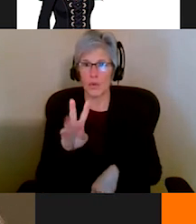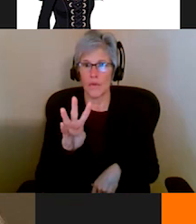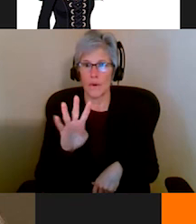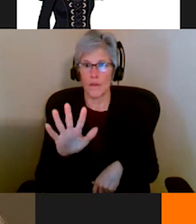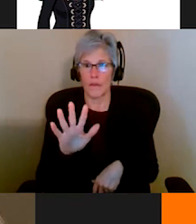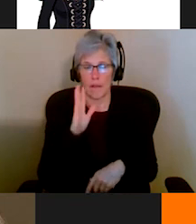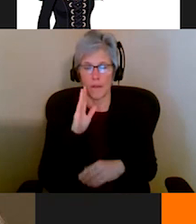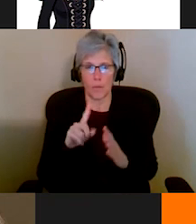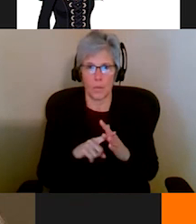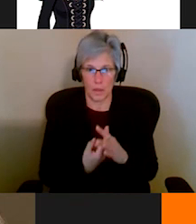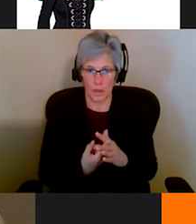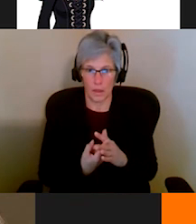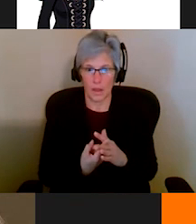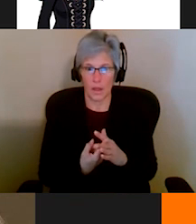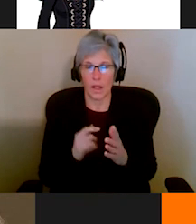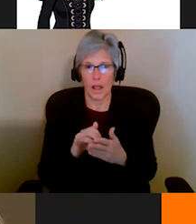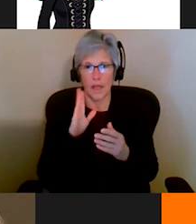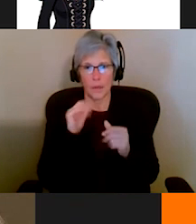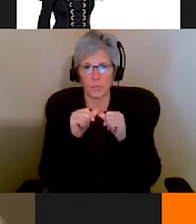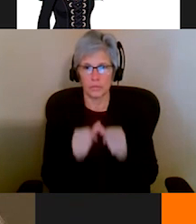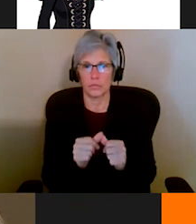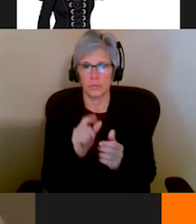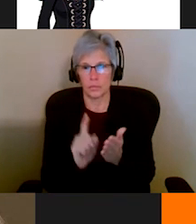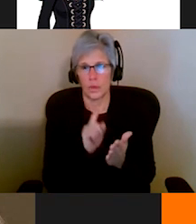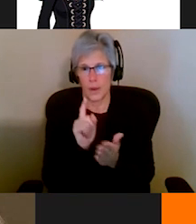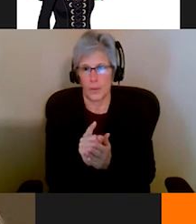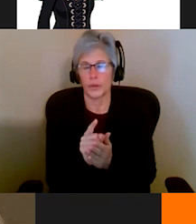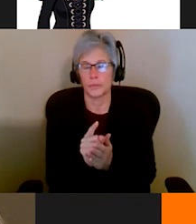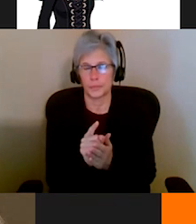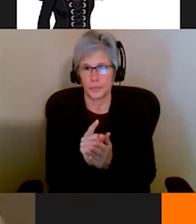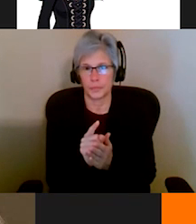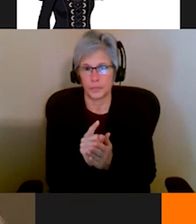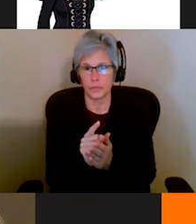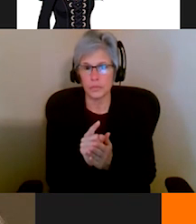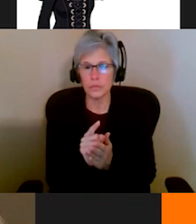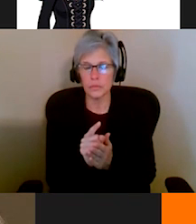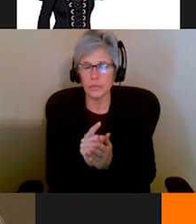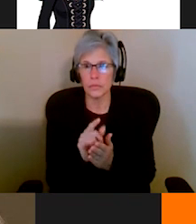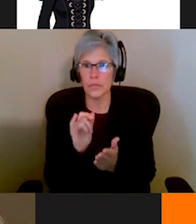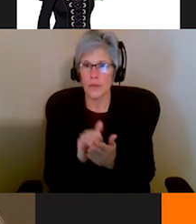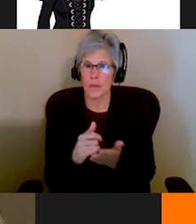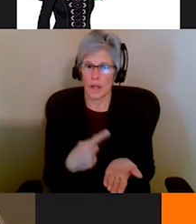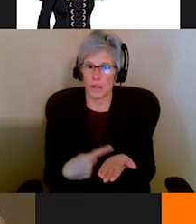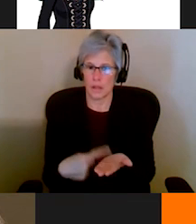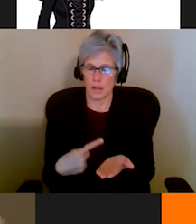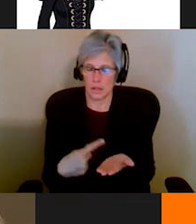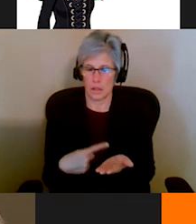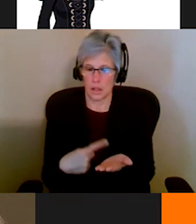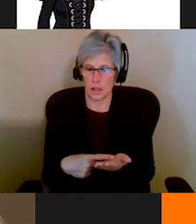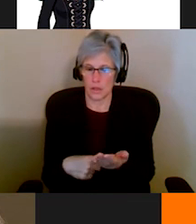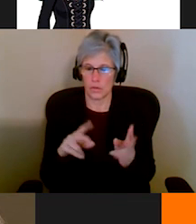will run for about an hour. And that discussion will be on the state of the